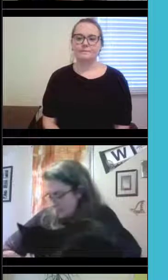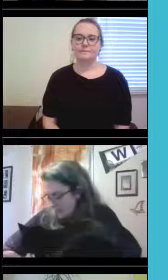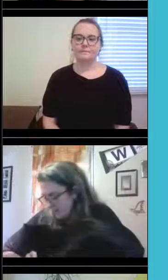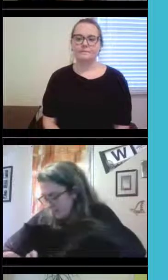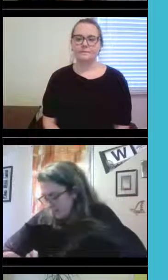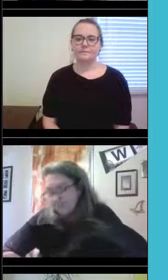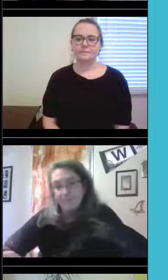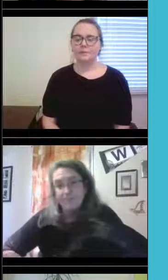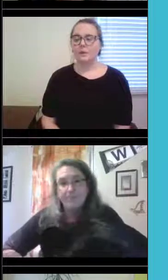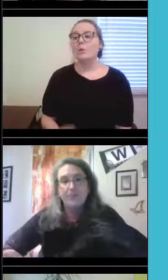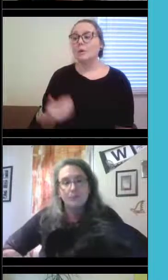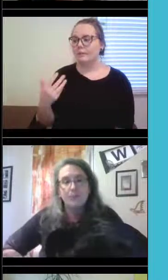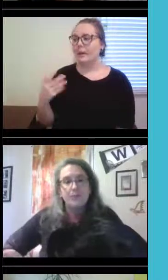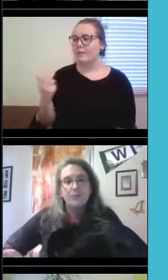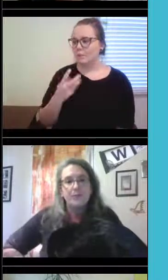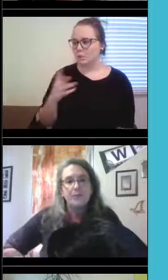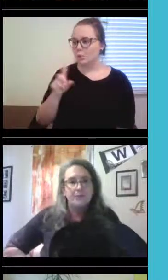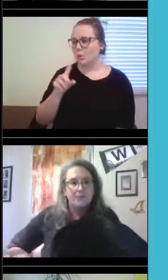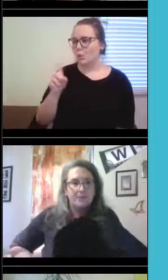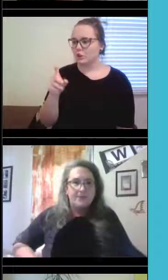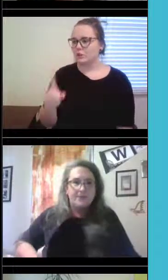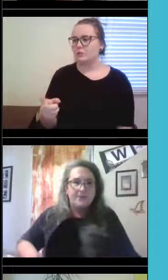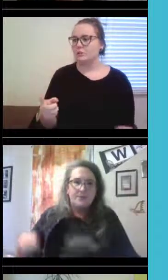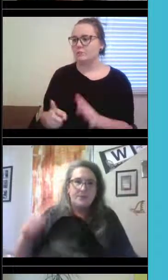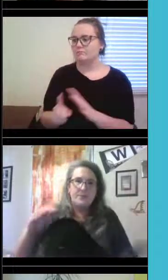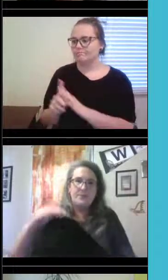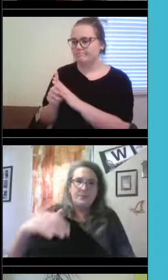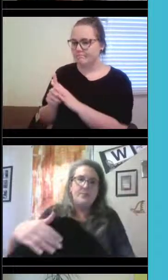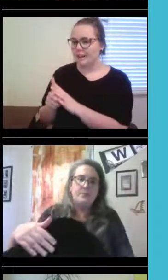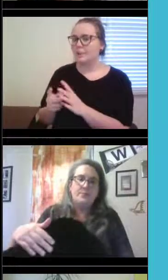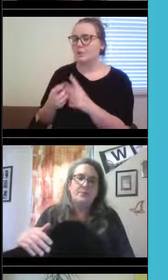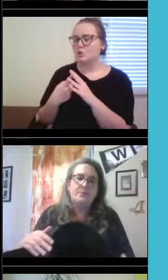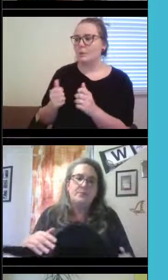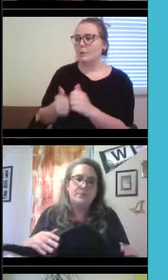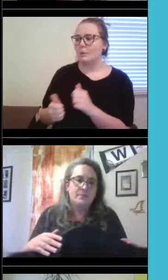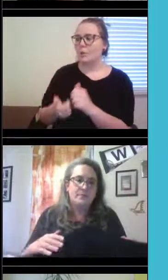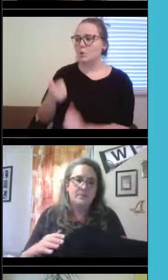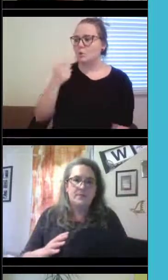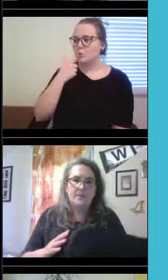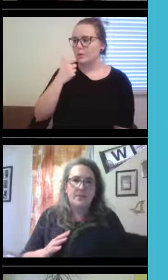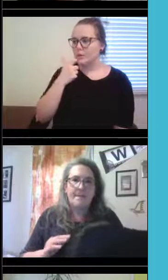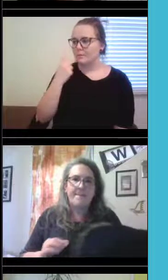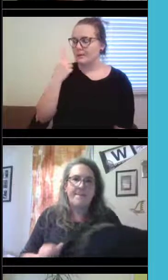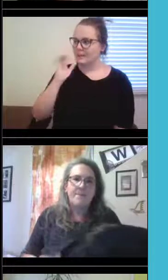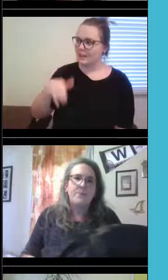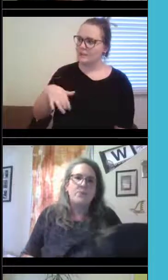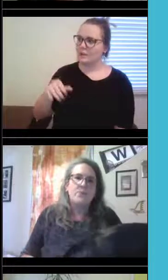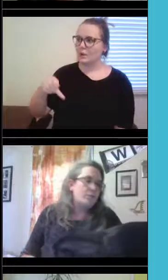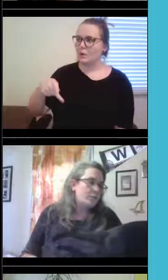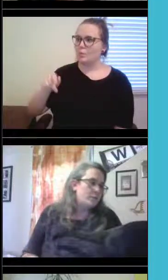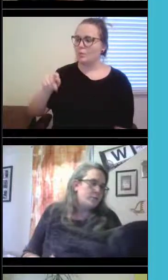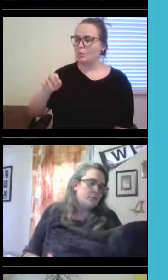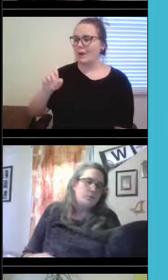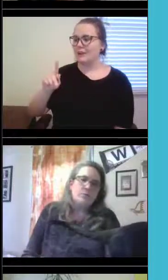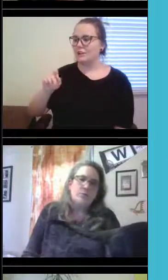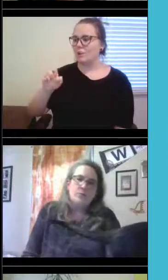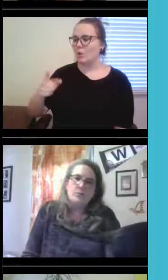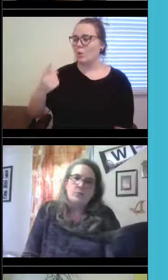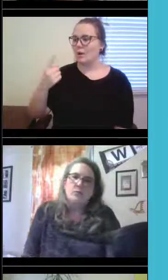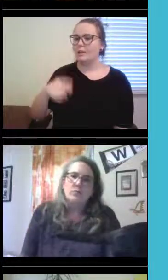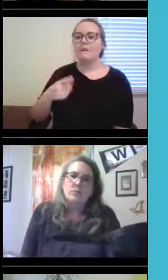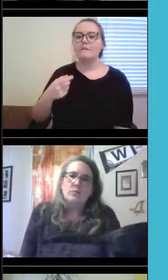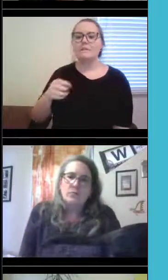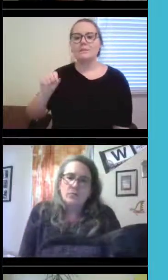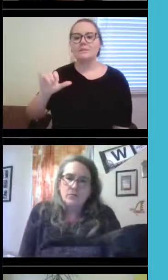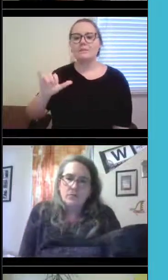We've had quite a few questions come in. I'm actually going to start with the most recent because it's the practical one. And this is from Sylvia. Can you